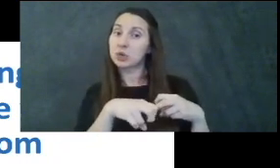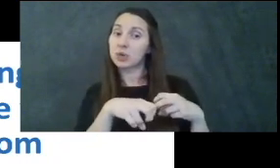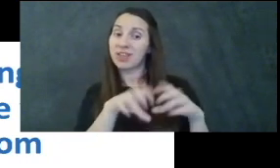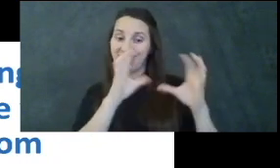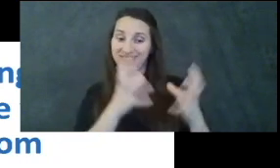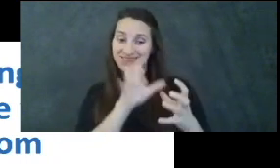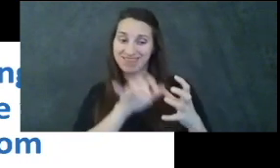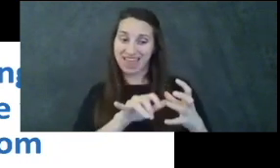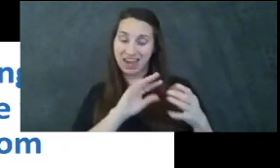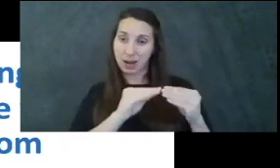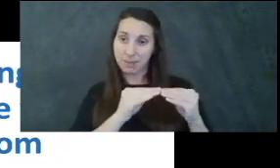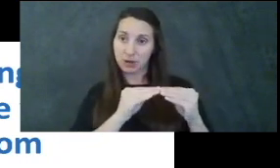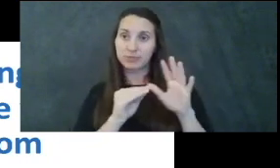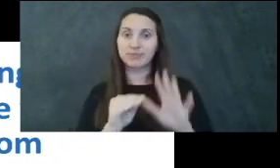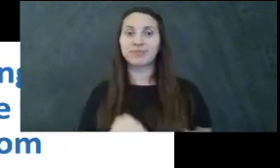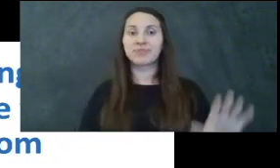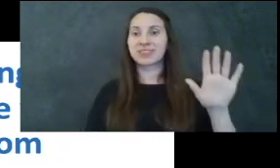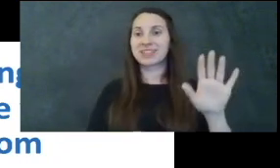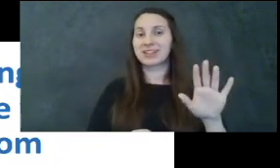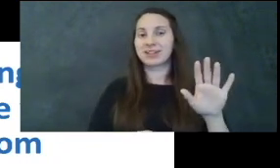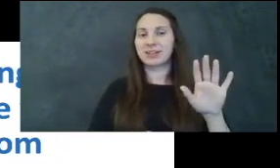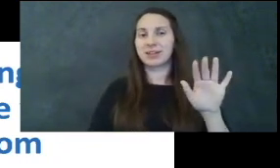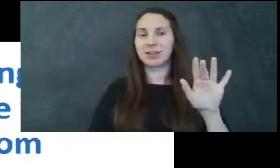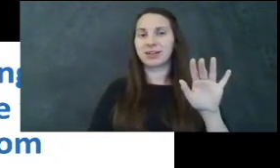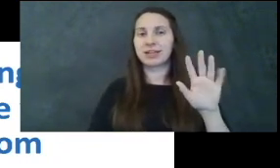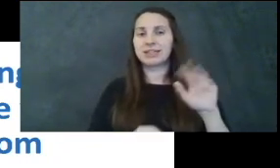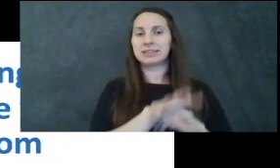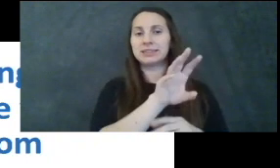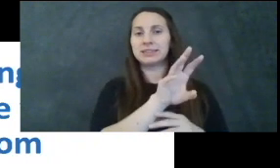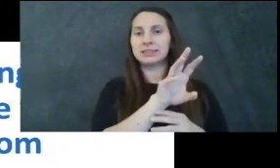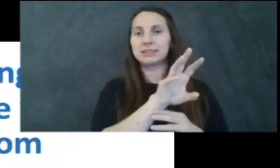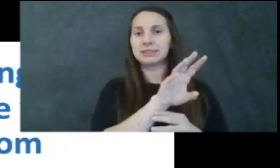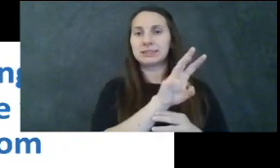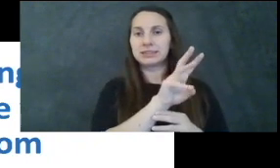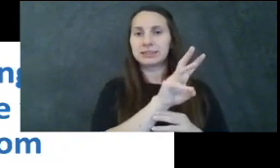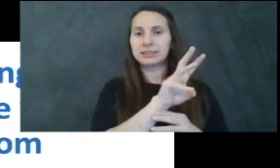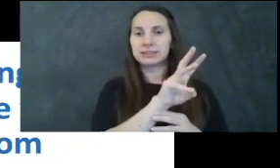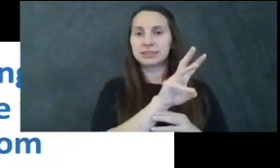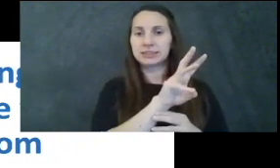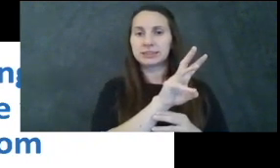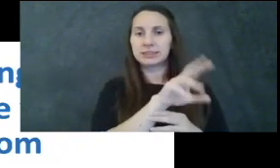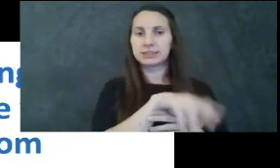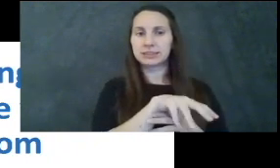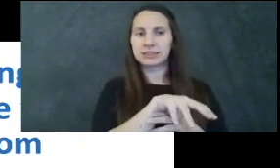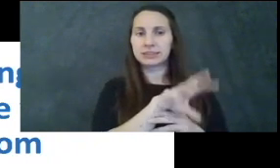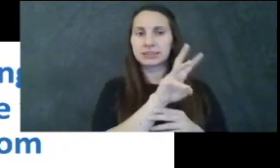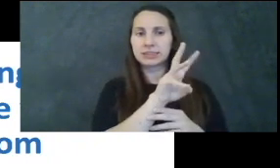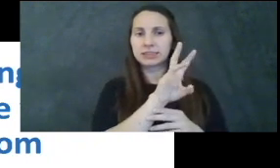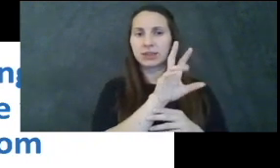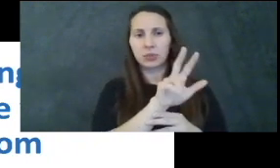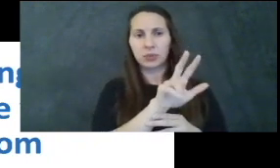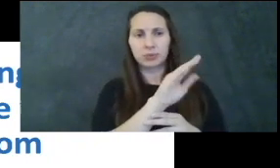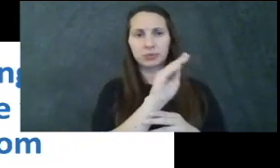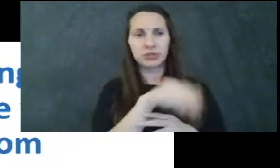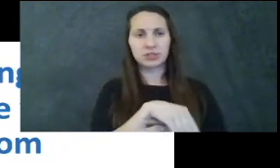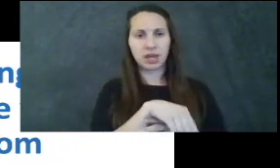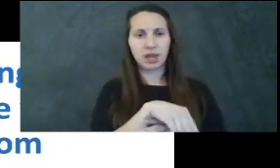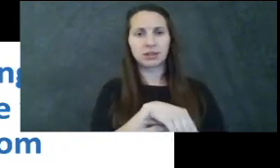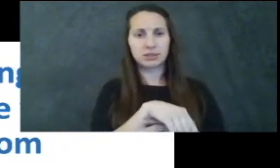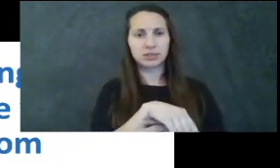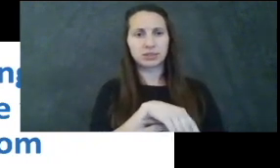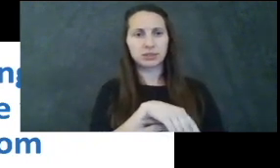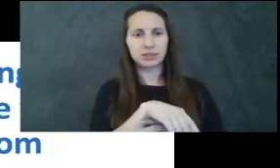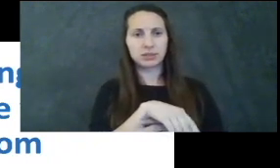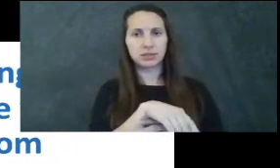and 46% voted for Trump, and 53% voted for the Democratic candidate